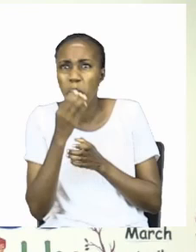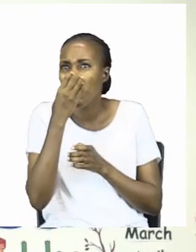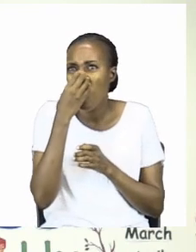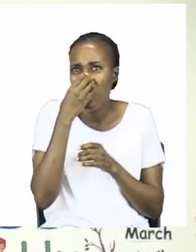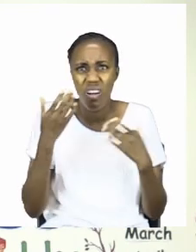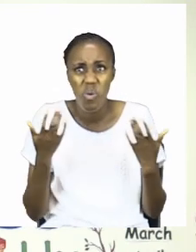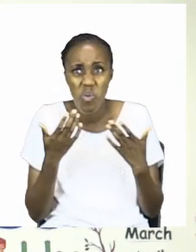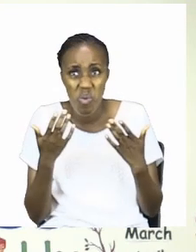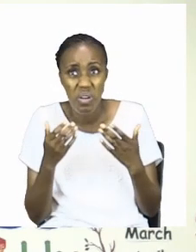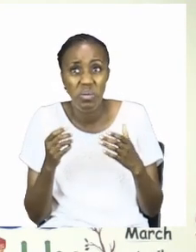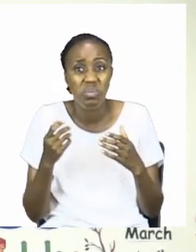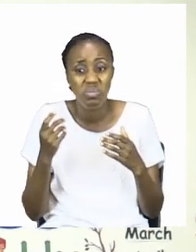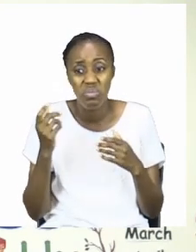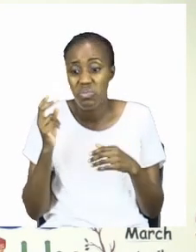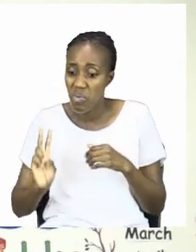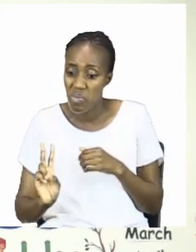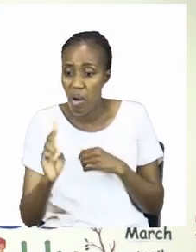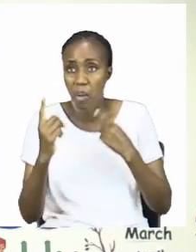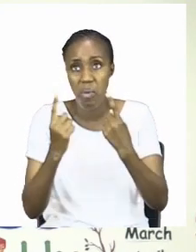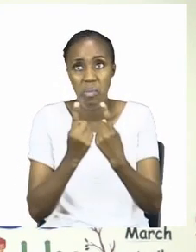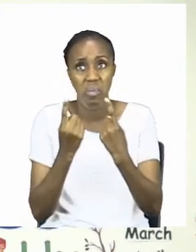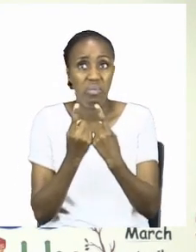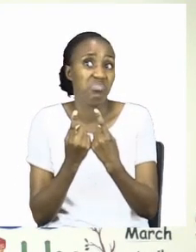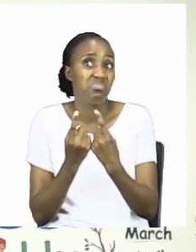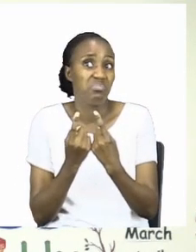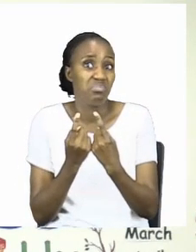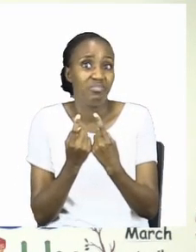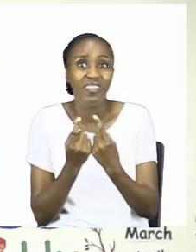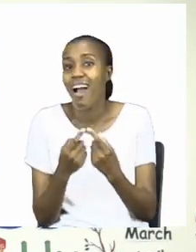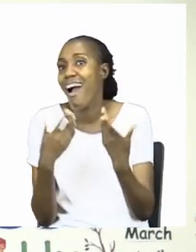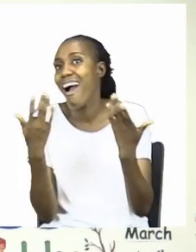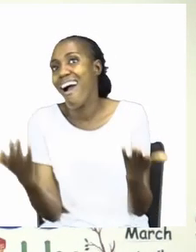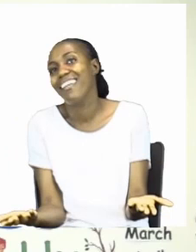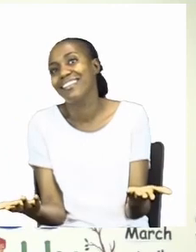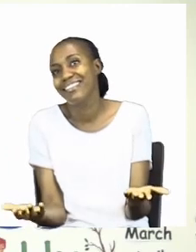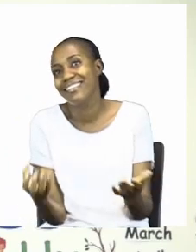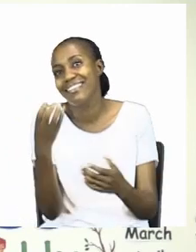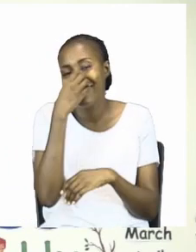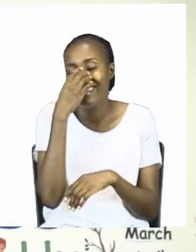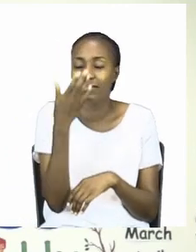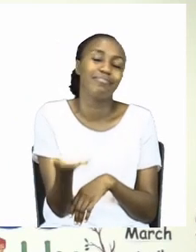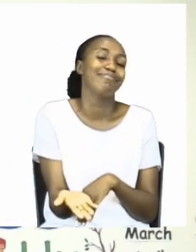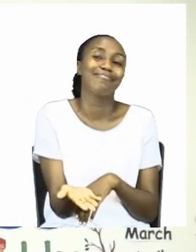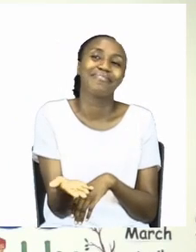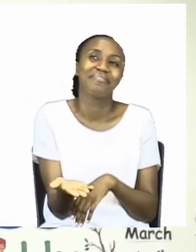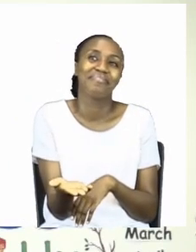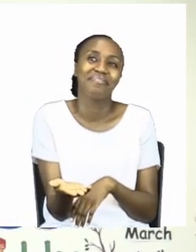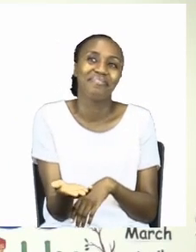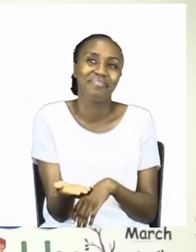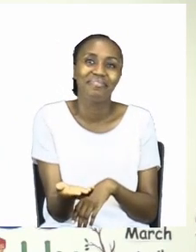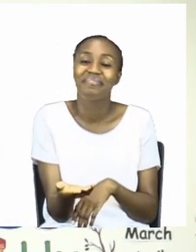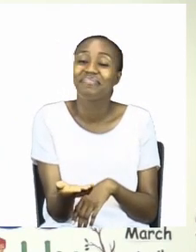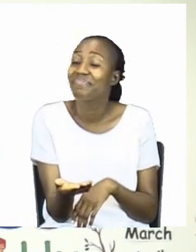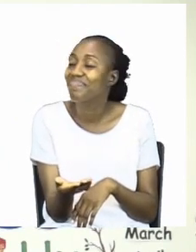go to the park today. So, do you see? Oh, there you are, Zoshi! Will you help me to